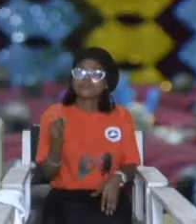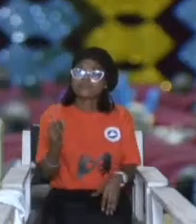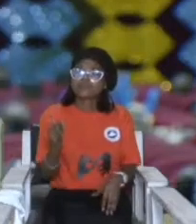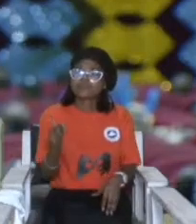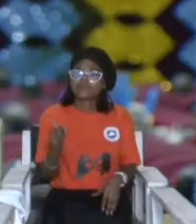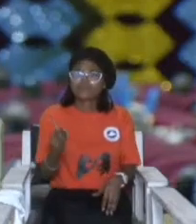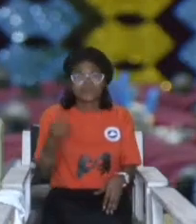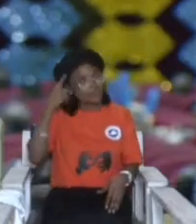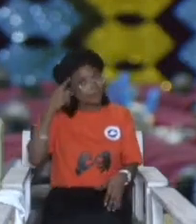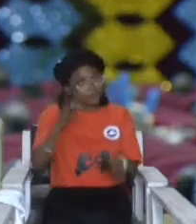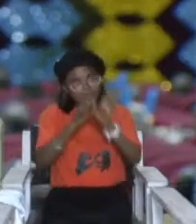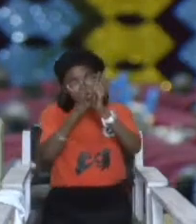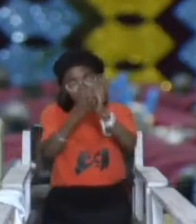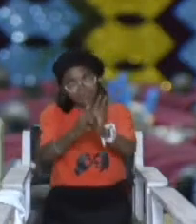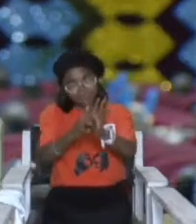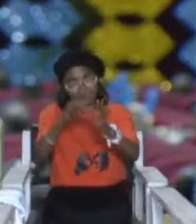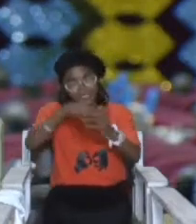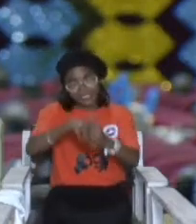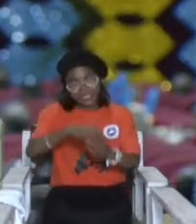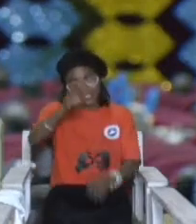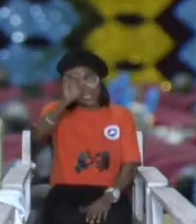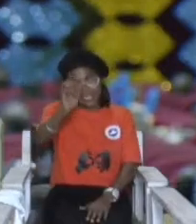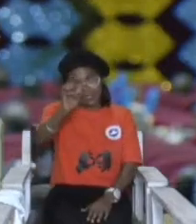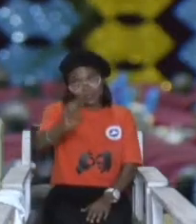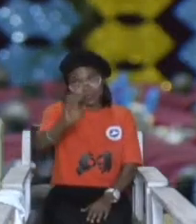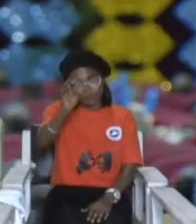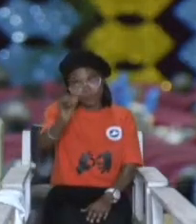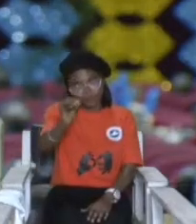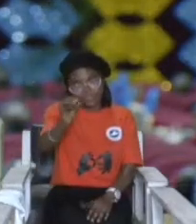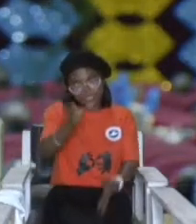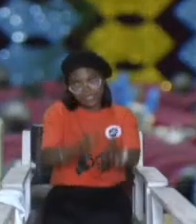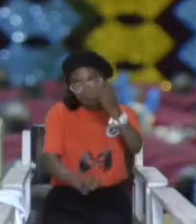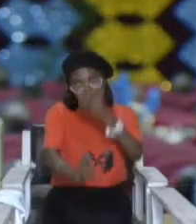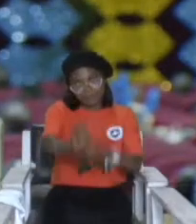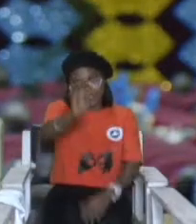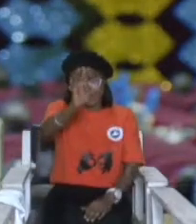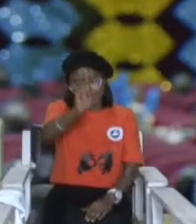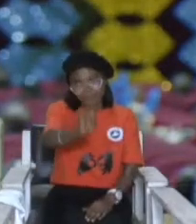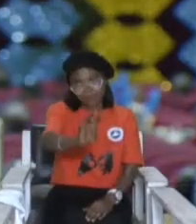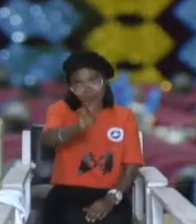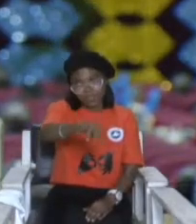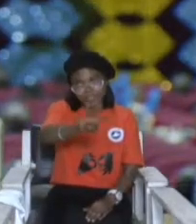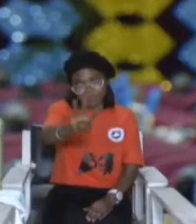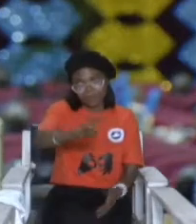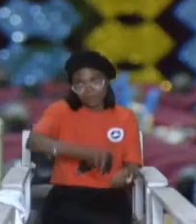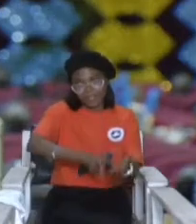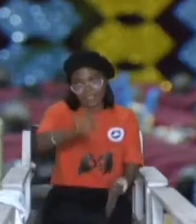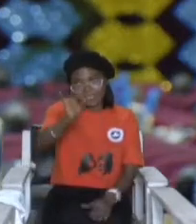For example, in the book of Exodus, Exodus chapter 24, verse 17.